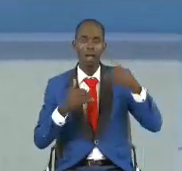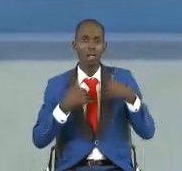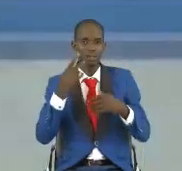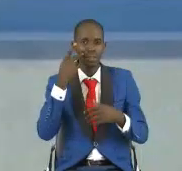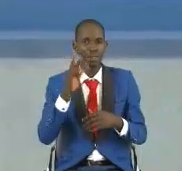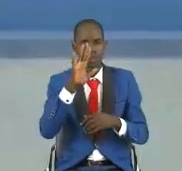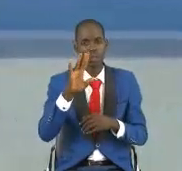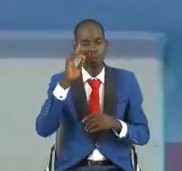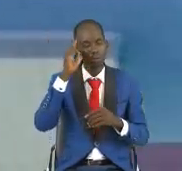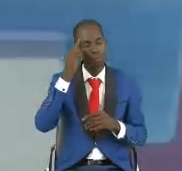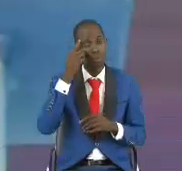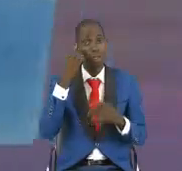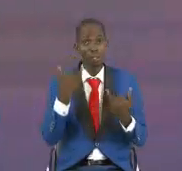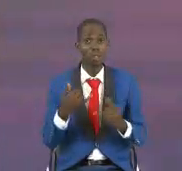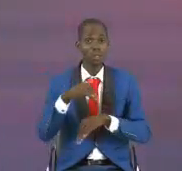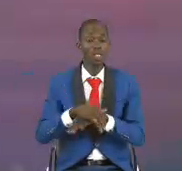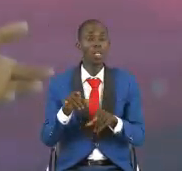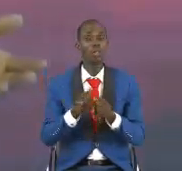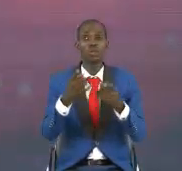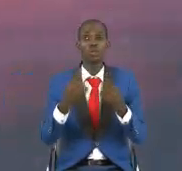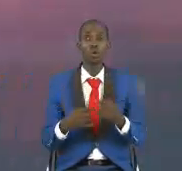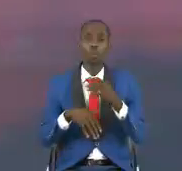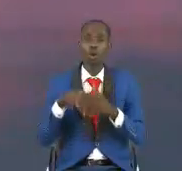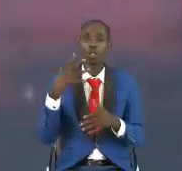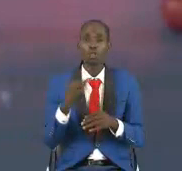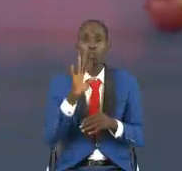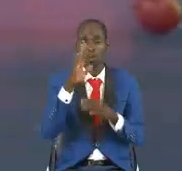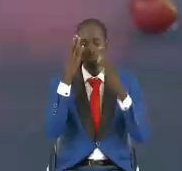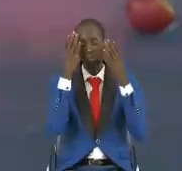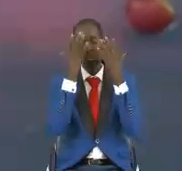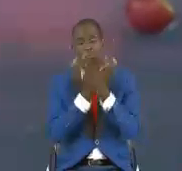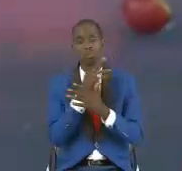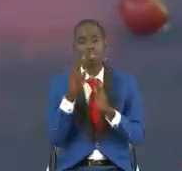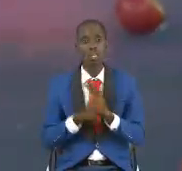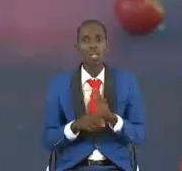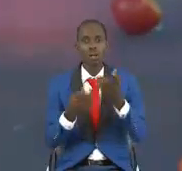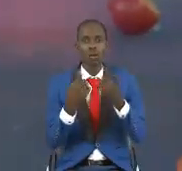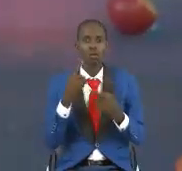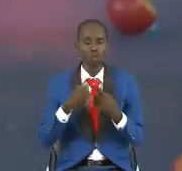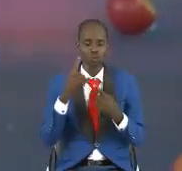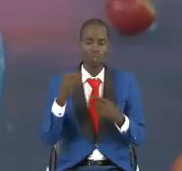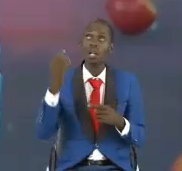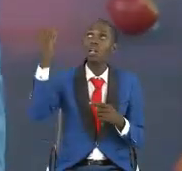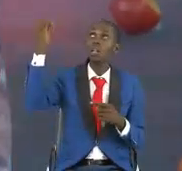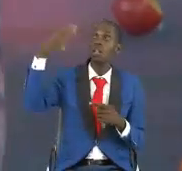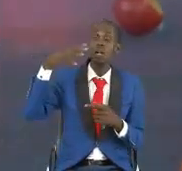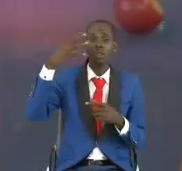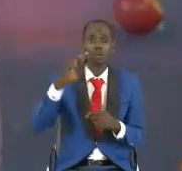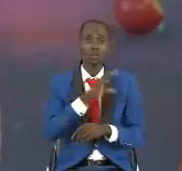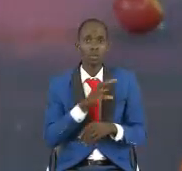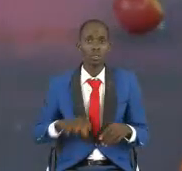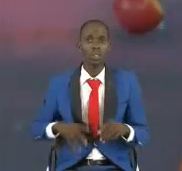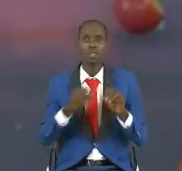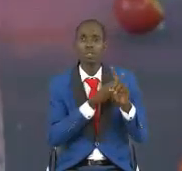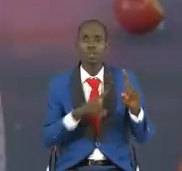tonight, as you come out of your darkness and you come to the light of Christ, the Lord is waiting for